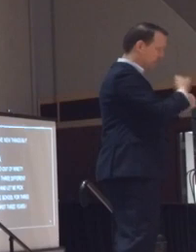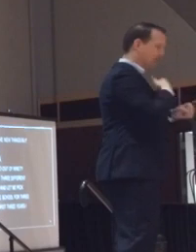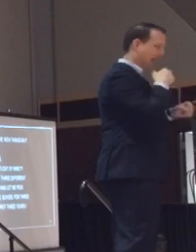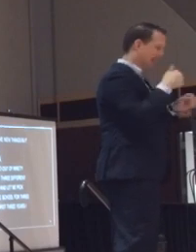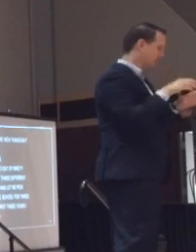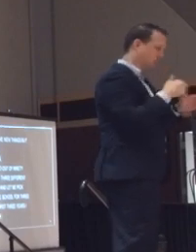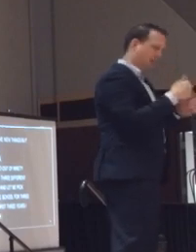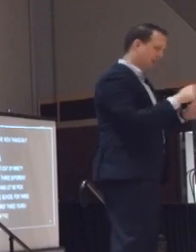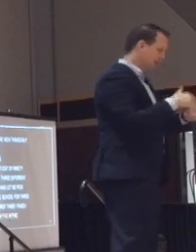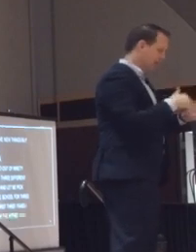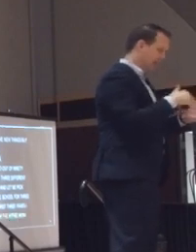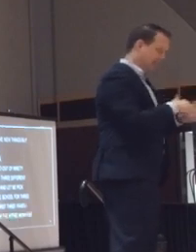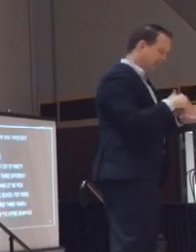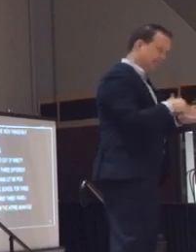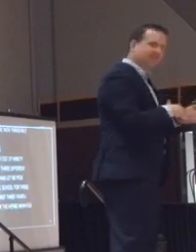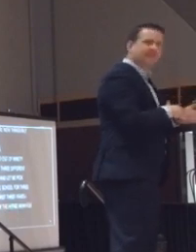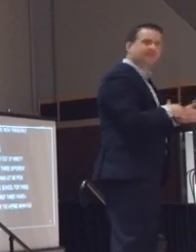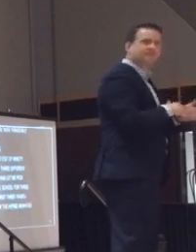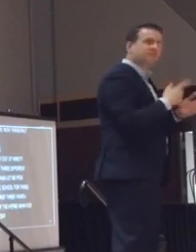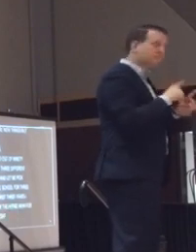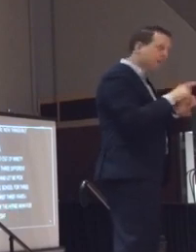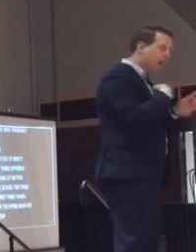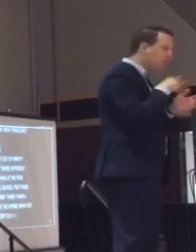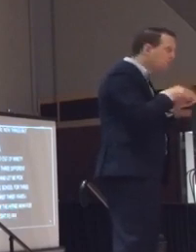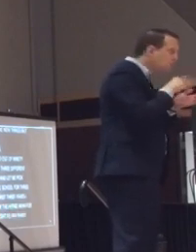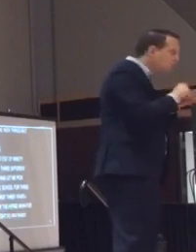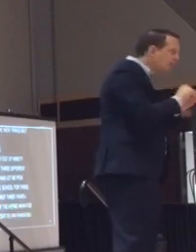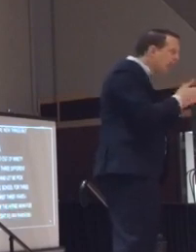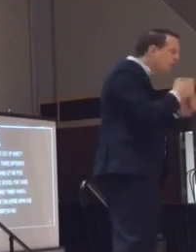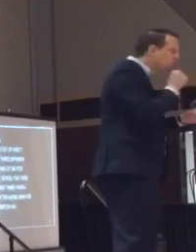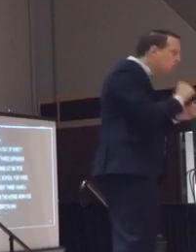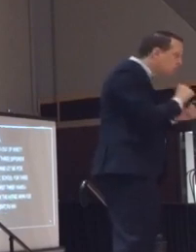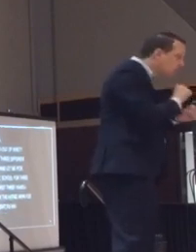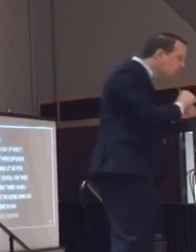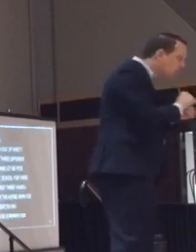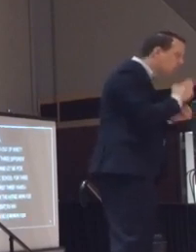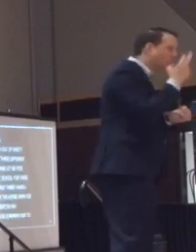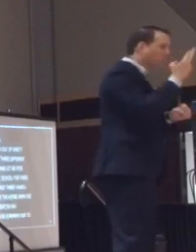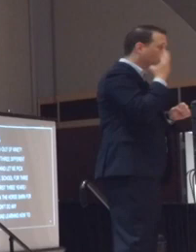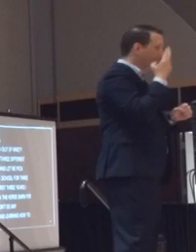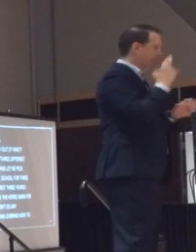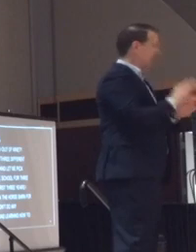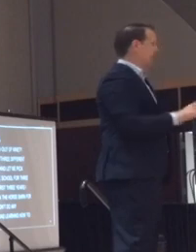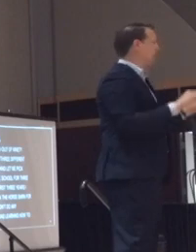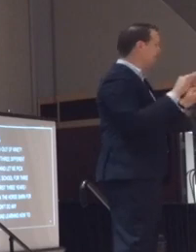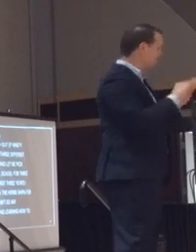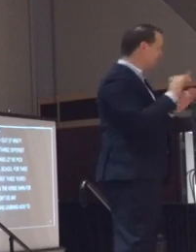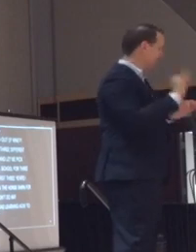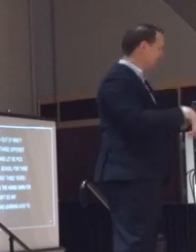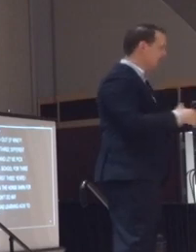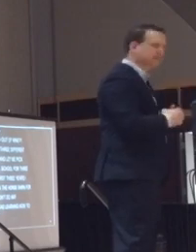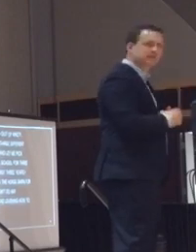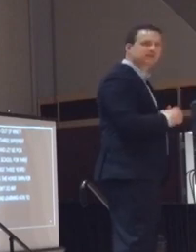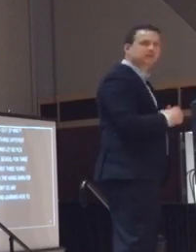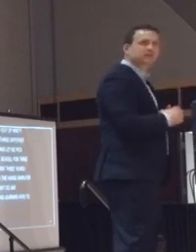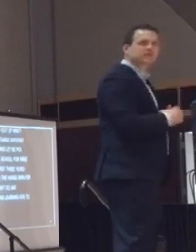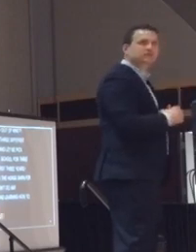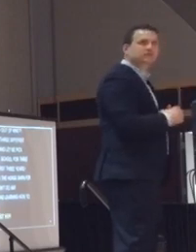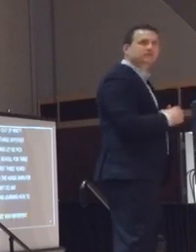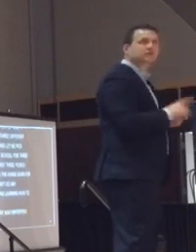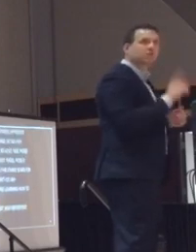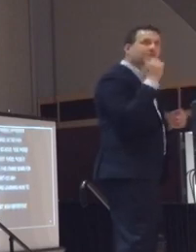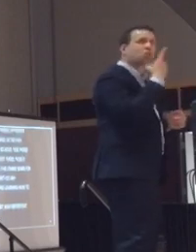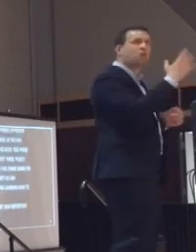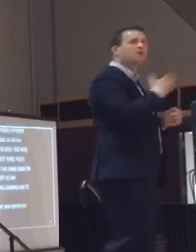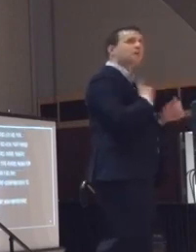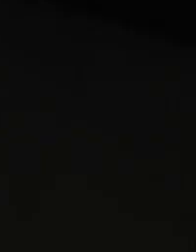any studying. But I was learning how to work. I'm realizing just how important that is. This is